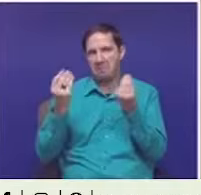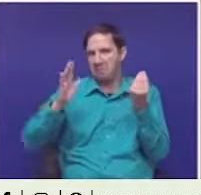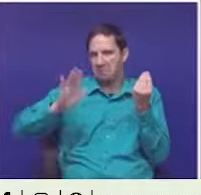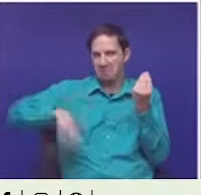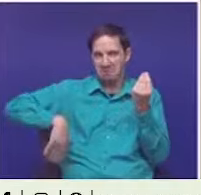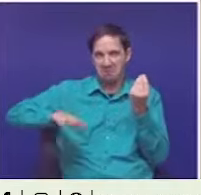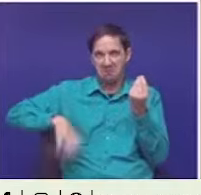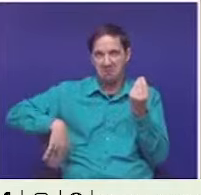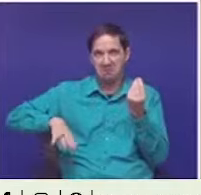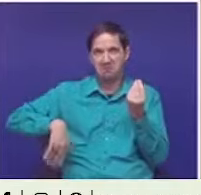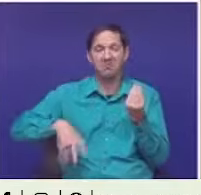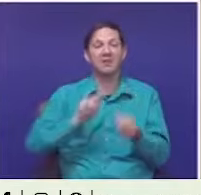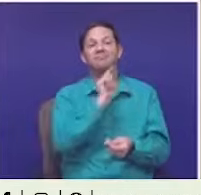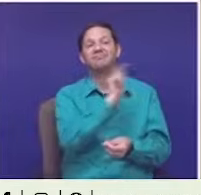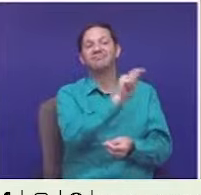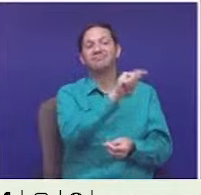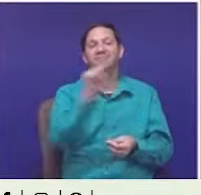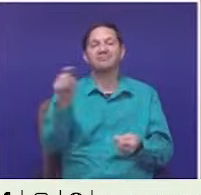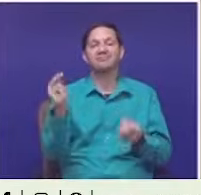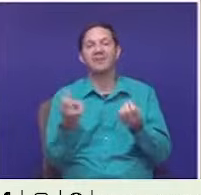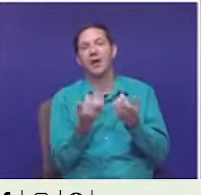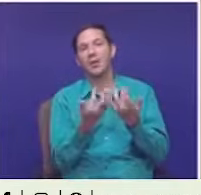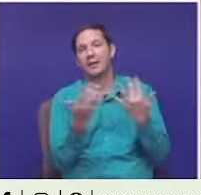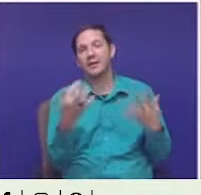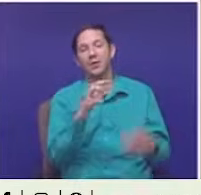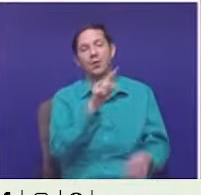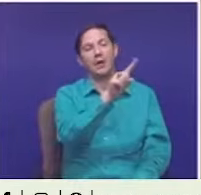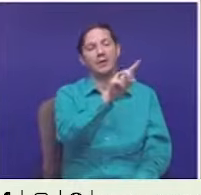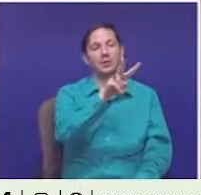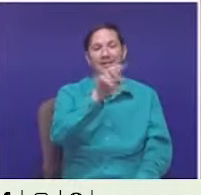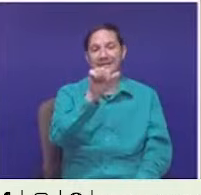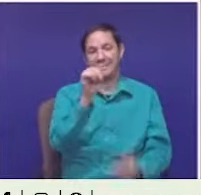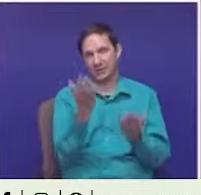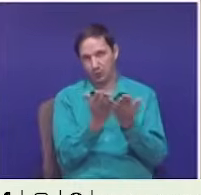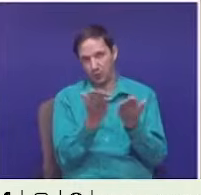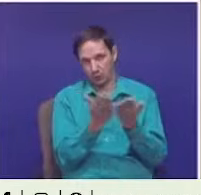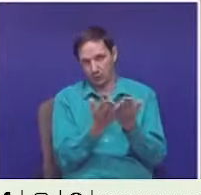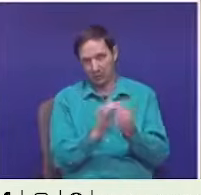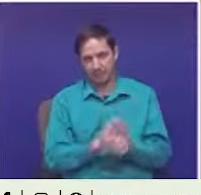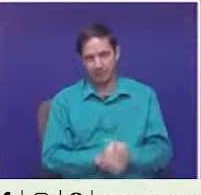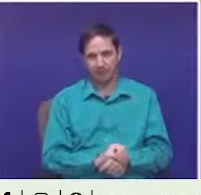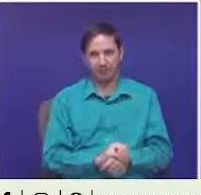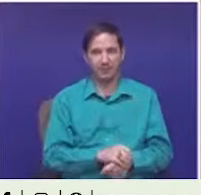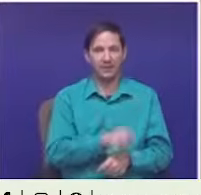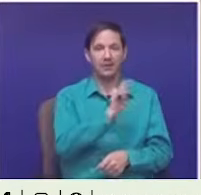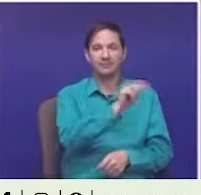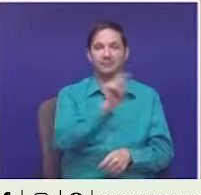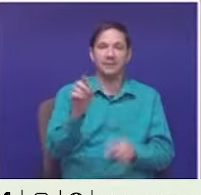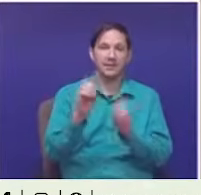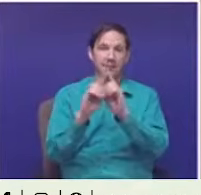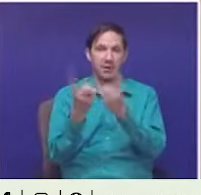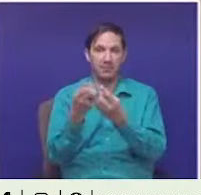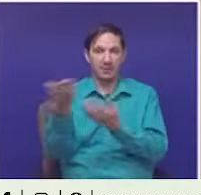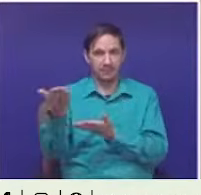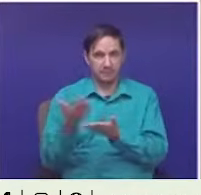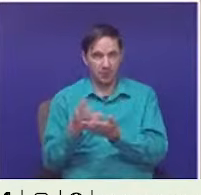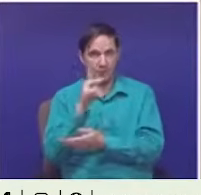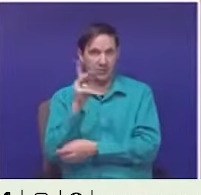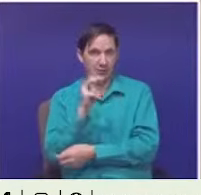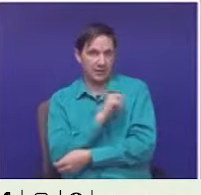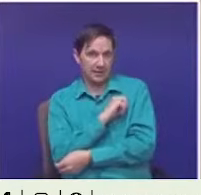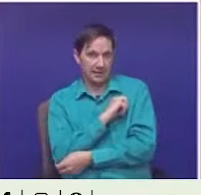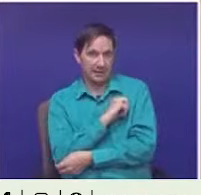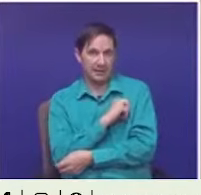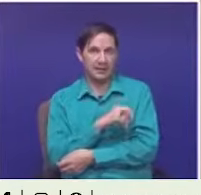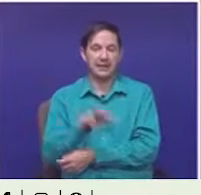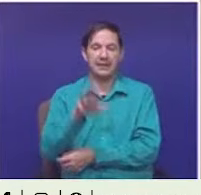across 106 schools. The provincial figures provided by the departments are as follows. In KwaZulu-Natal, we are sitting with